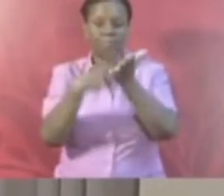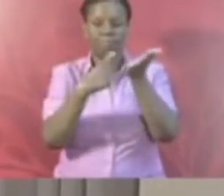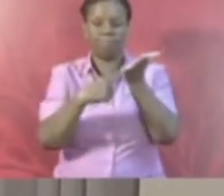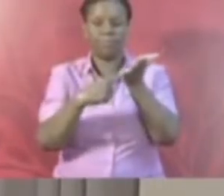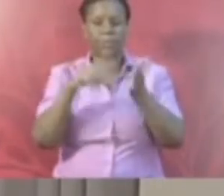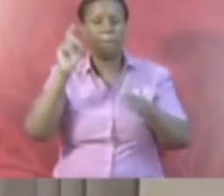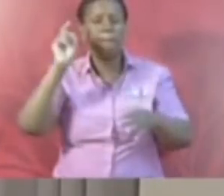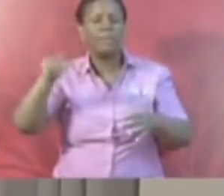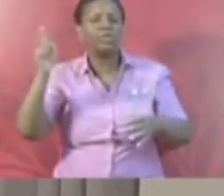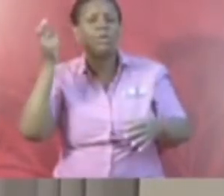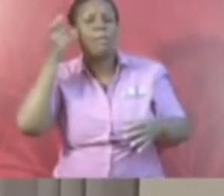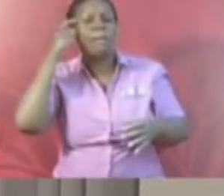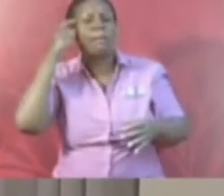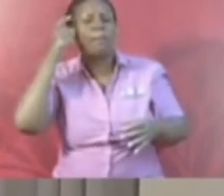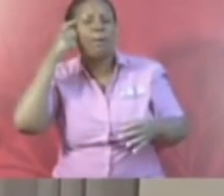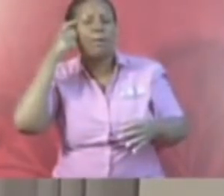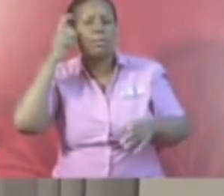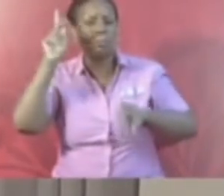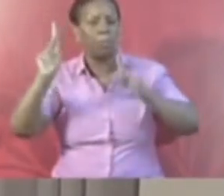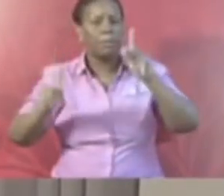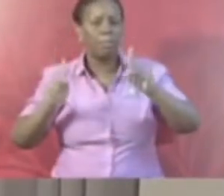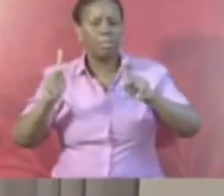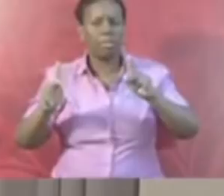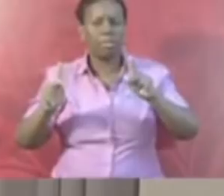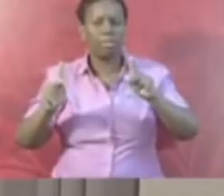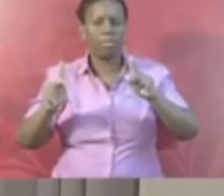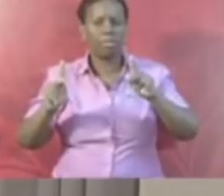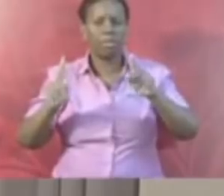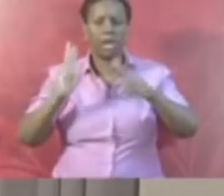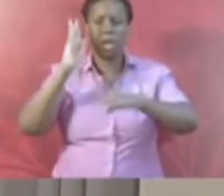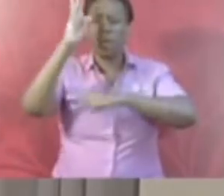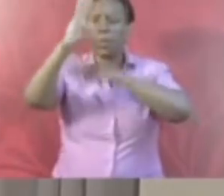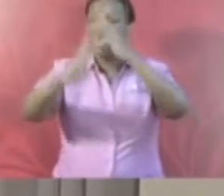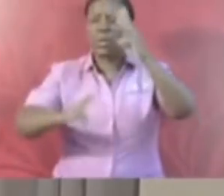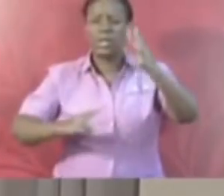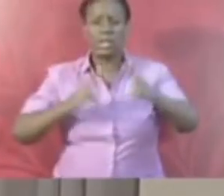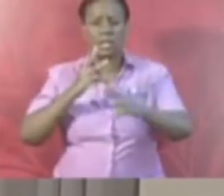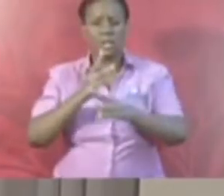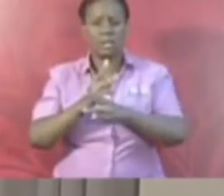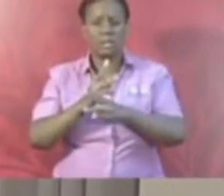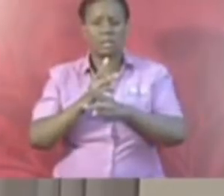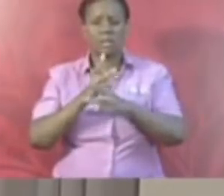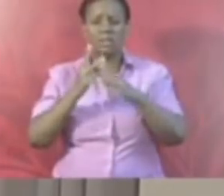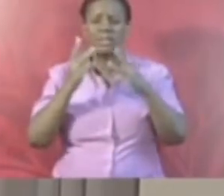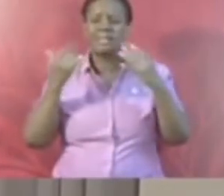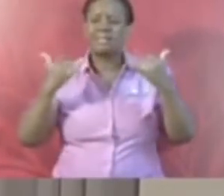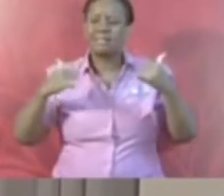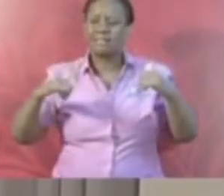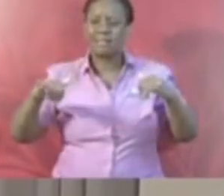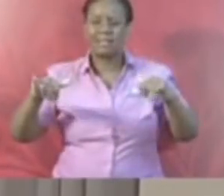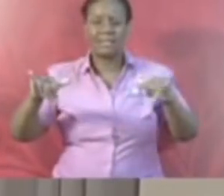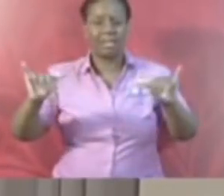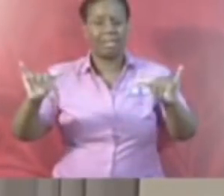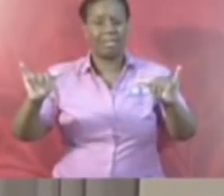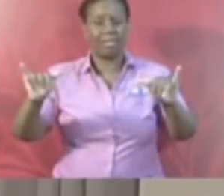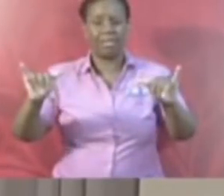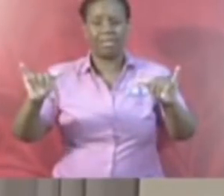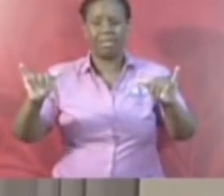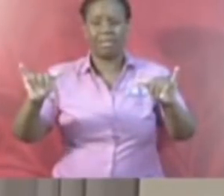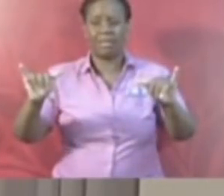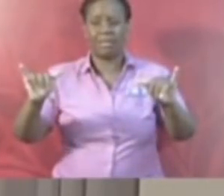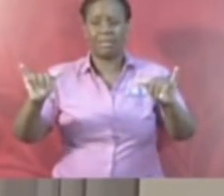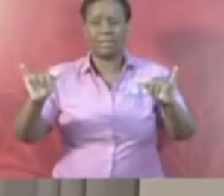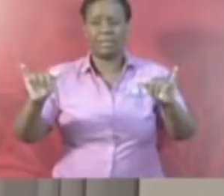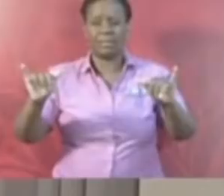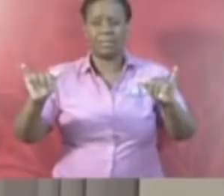national public that the world is still in what the experts are